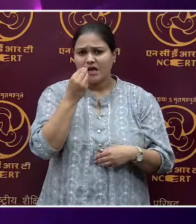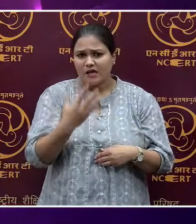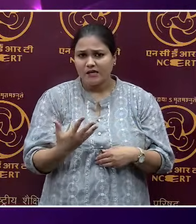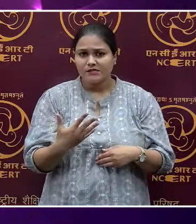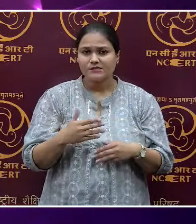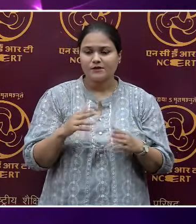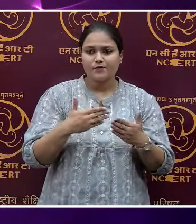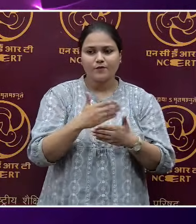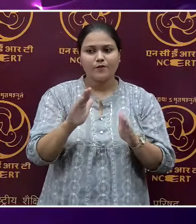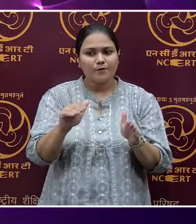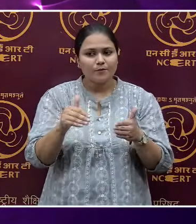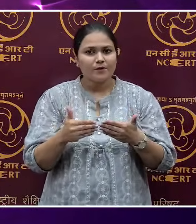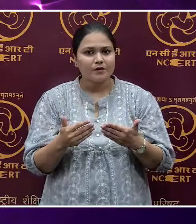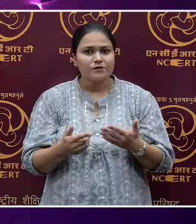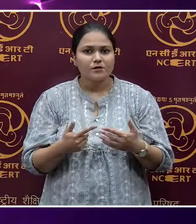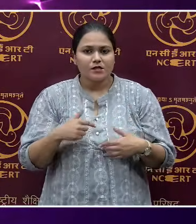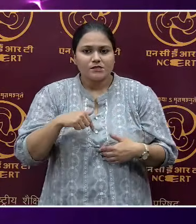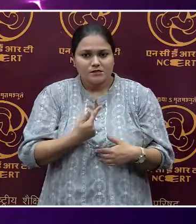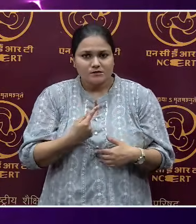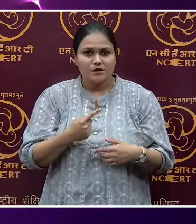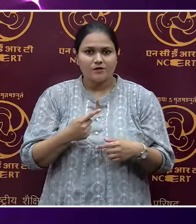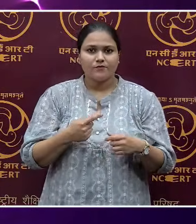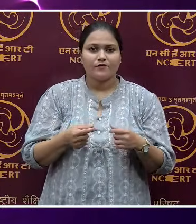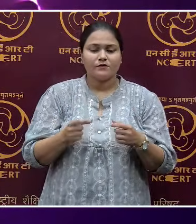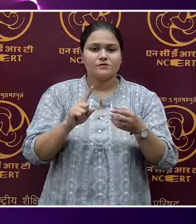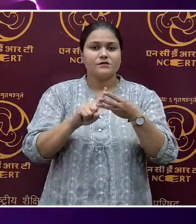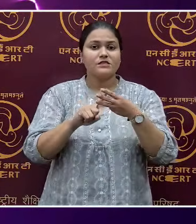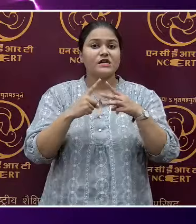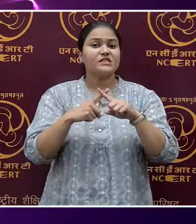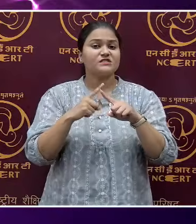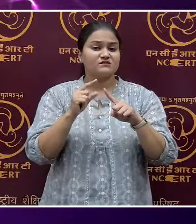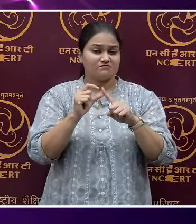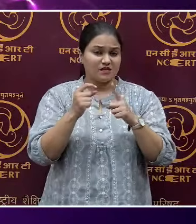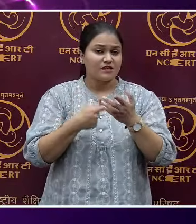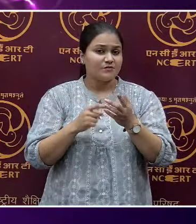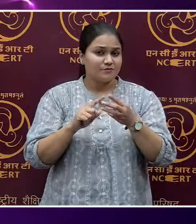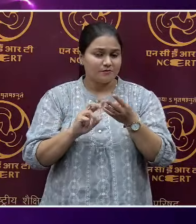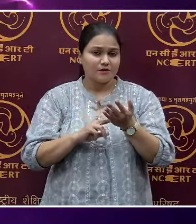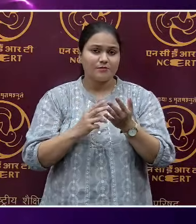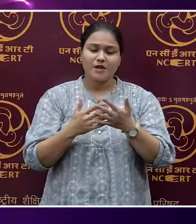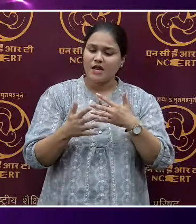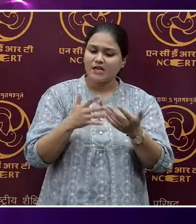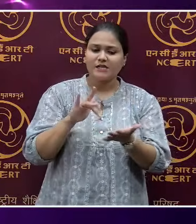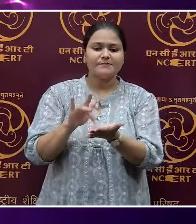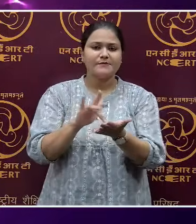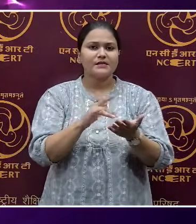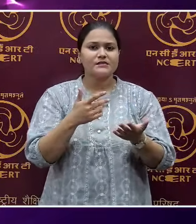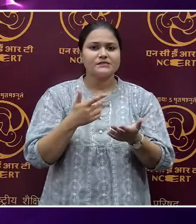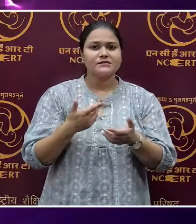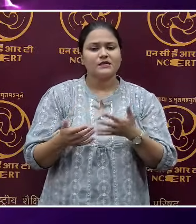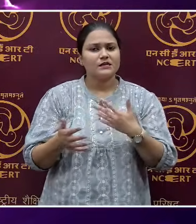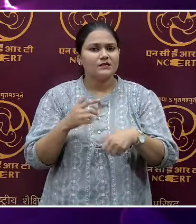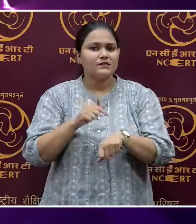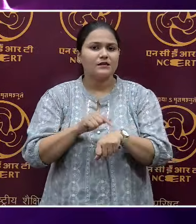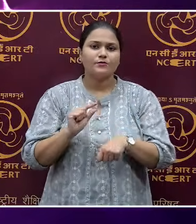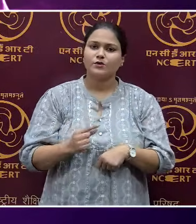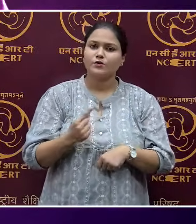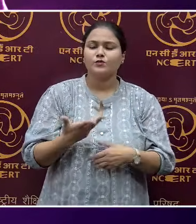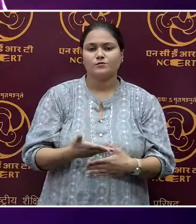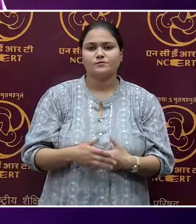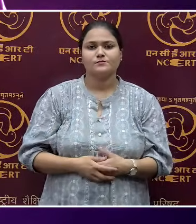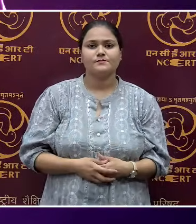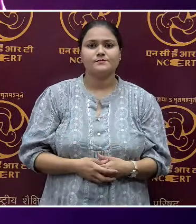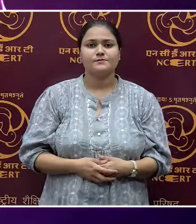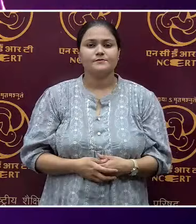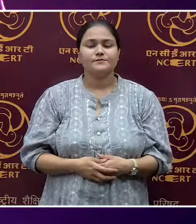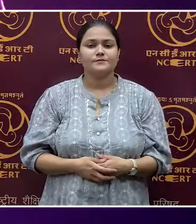interact with the virtual lab and perform the experiments anywhere, any place, anytime. Okay, and you can access all the